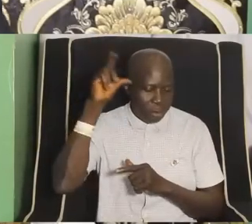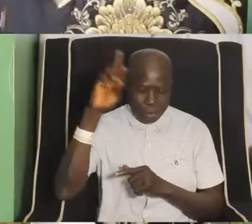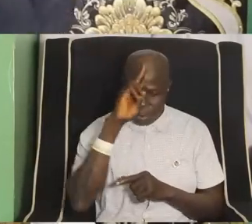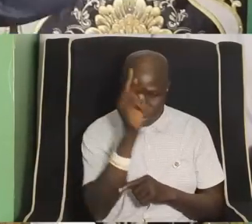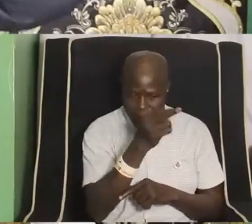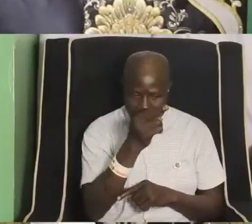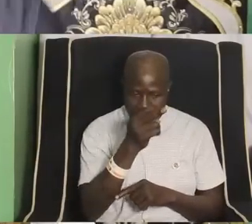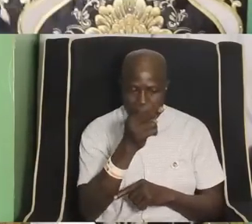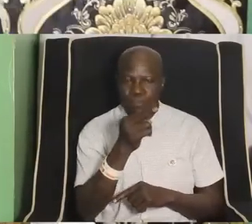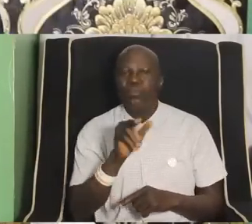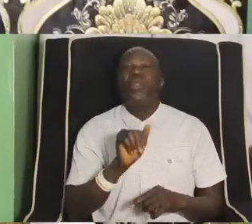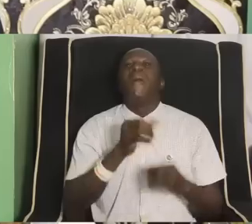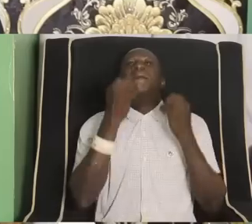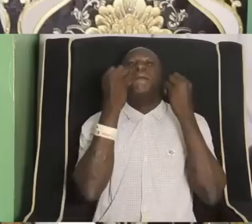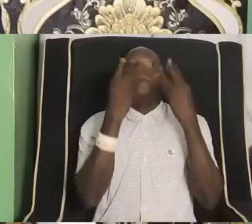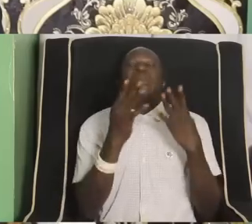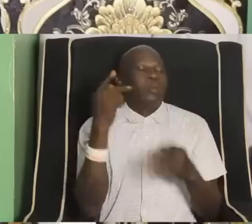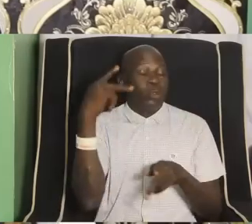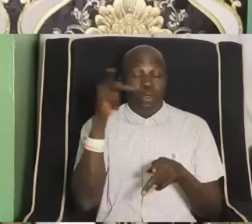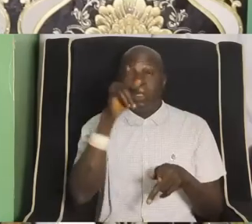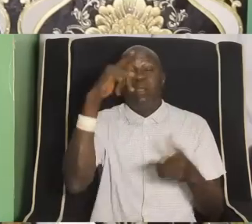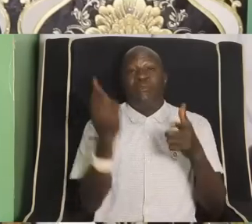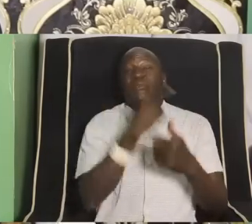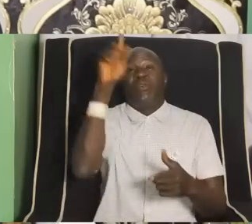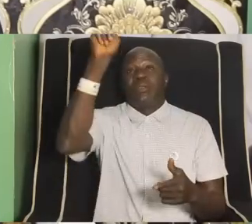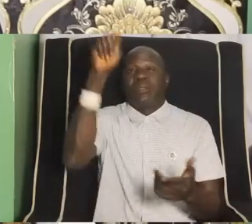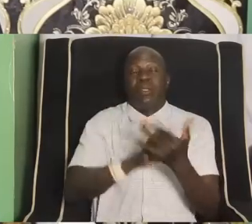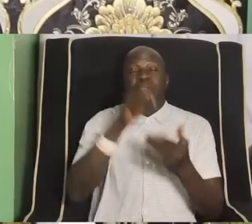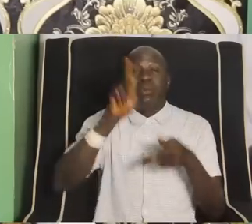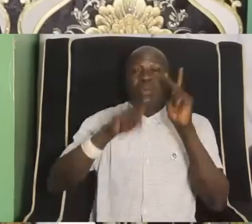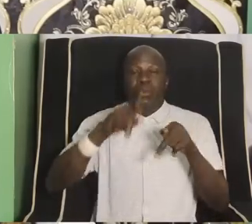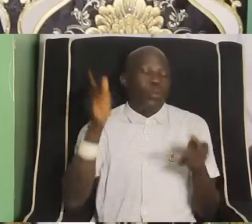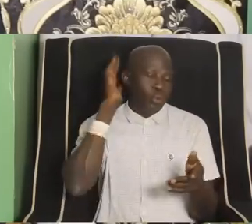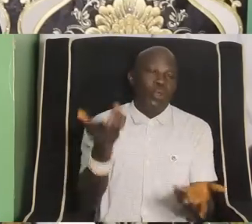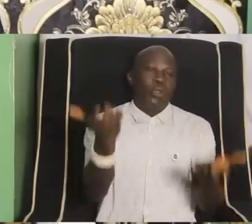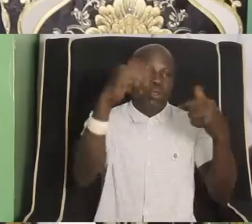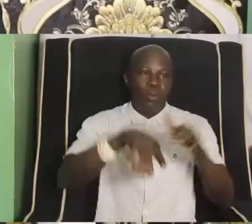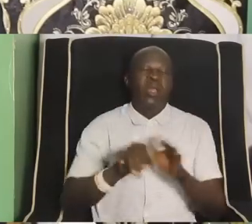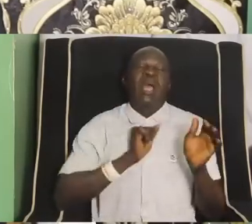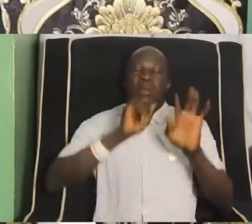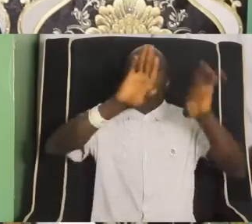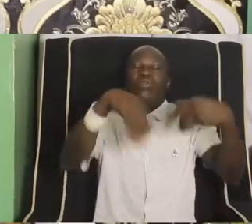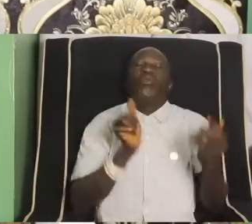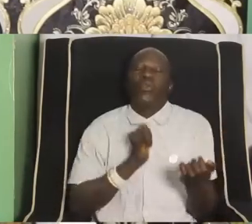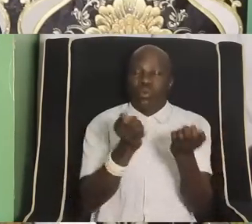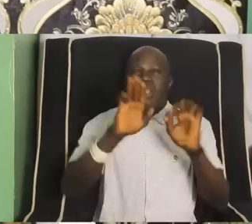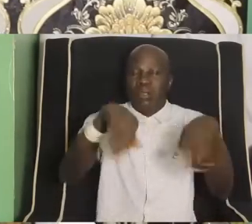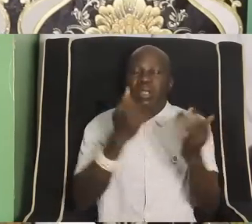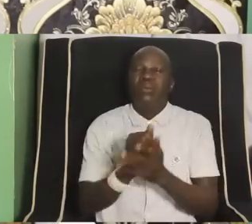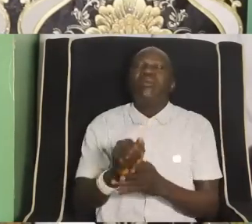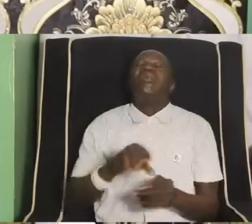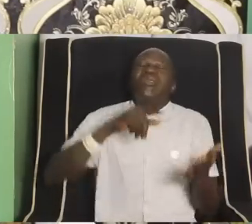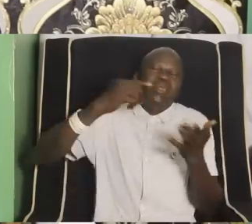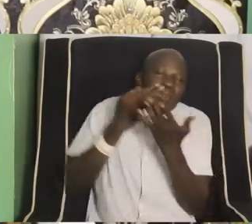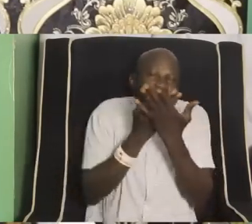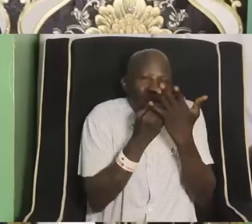Sori egberun eniyan to ba kode. Do you see the 4,000 of people that come? Mo fe fun won ni oyin ofe. I want to give them